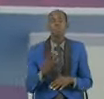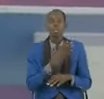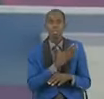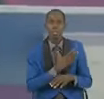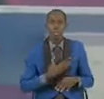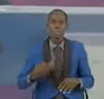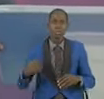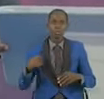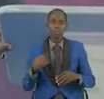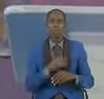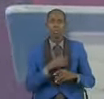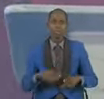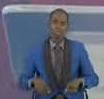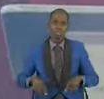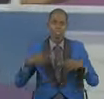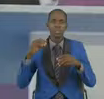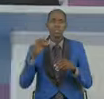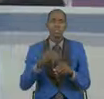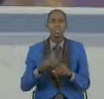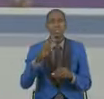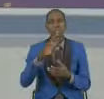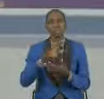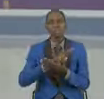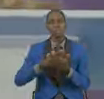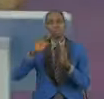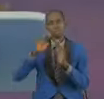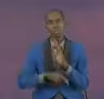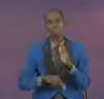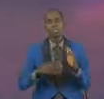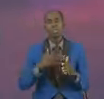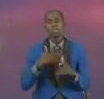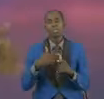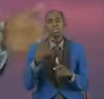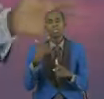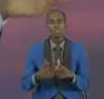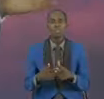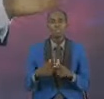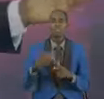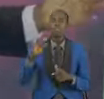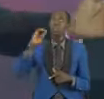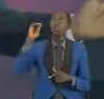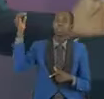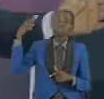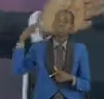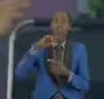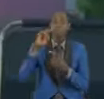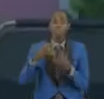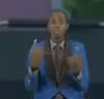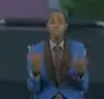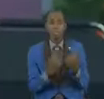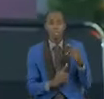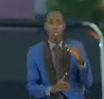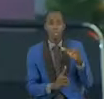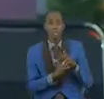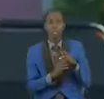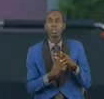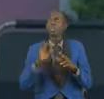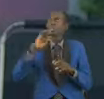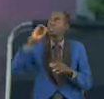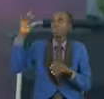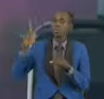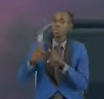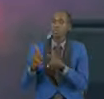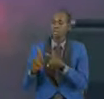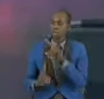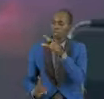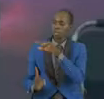in righteousness. And where grace, where sin abound, grace also abound, so that we can